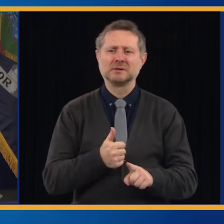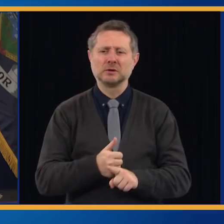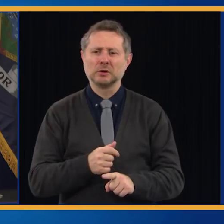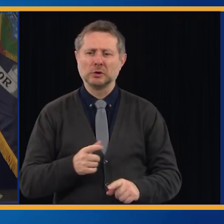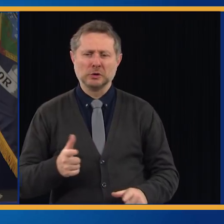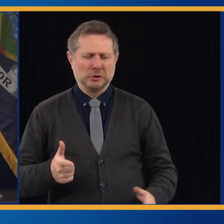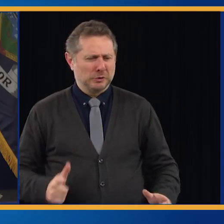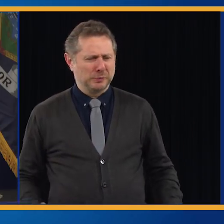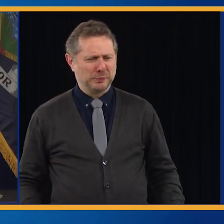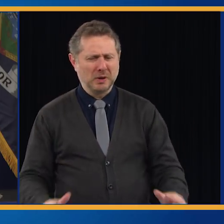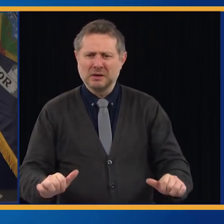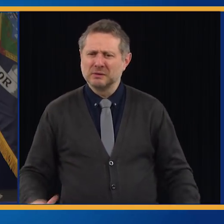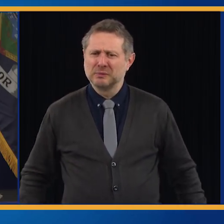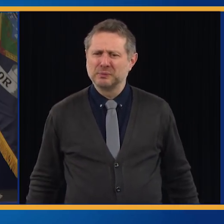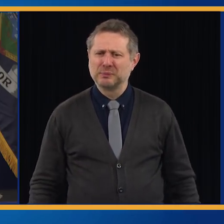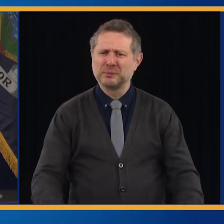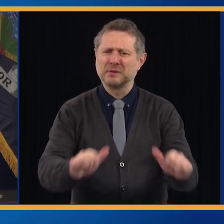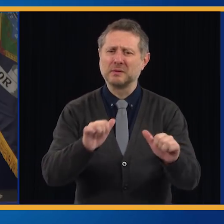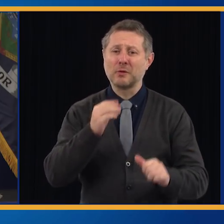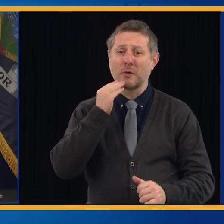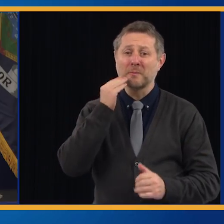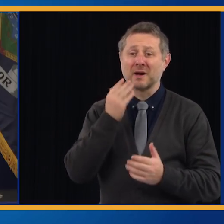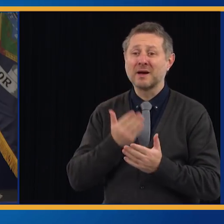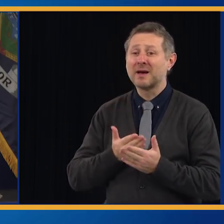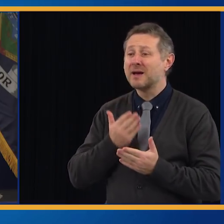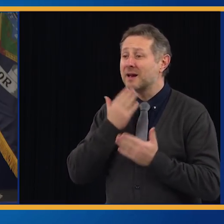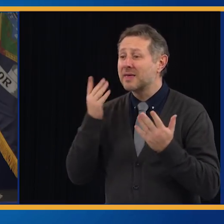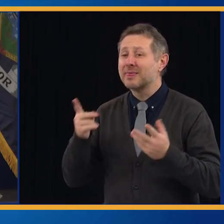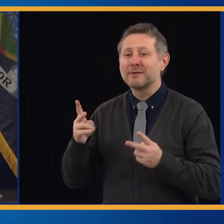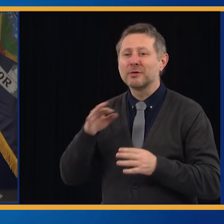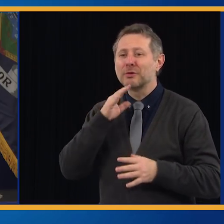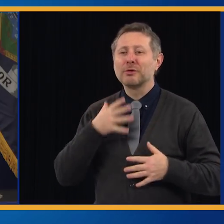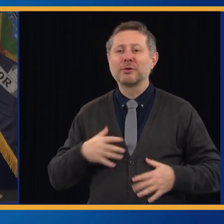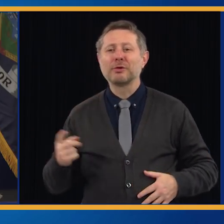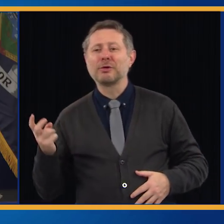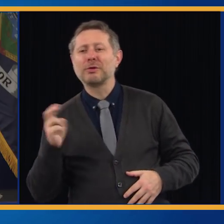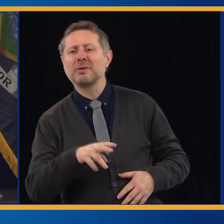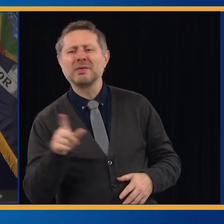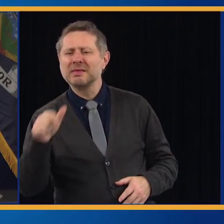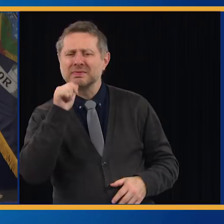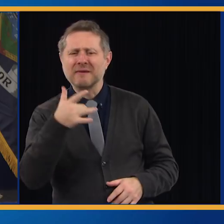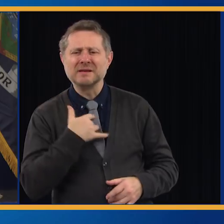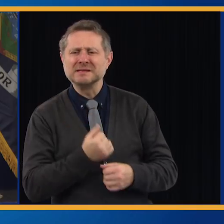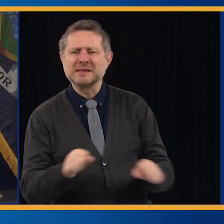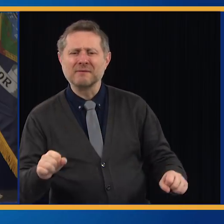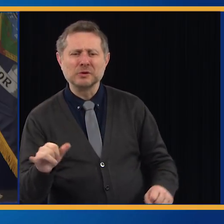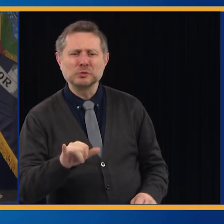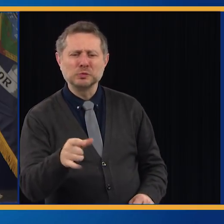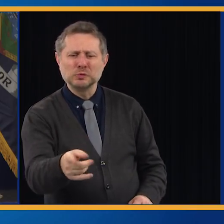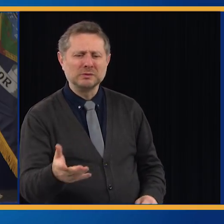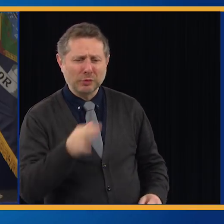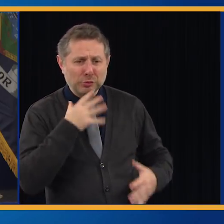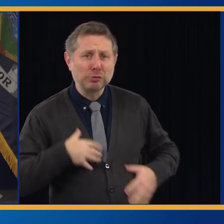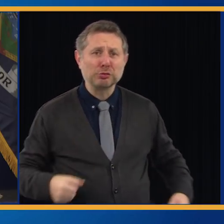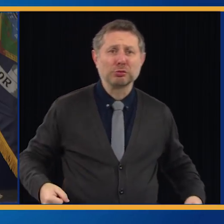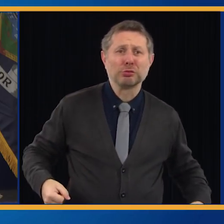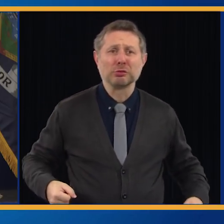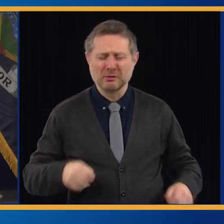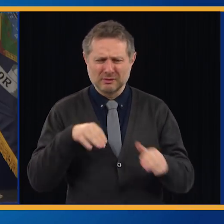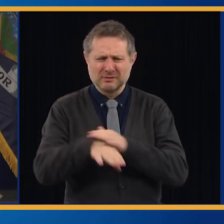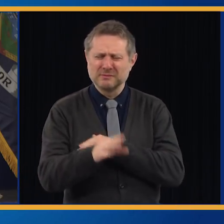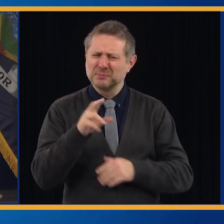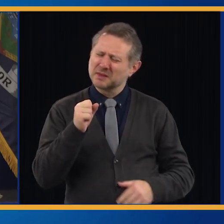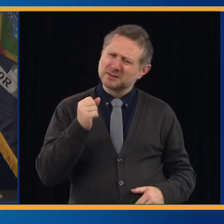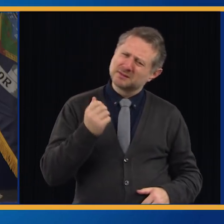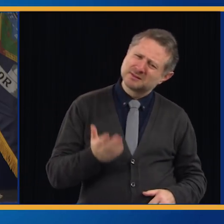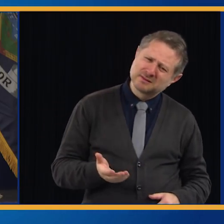You have homeless people on trains. It's not even safe for the homeless people to be on trains. No face